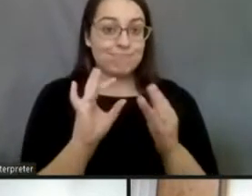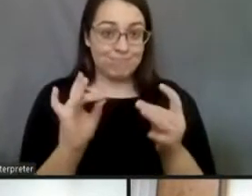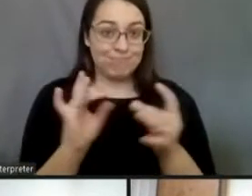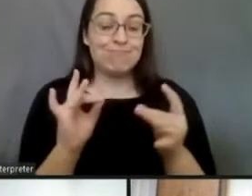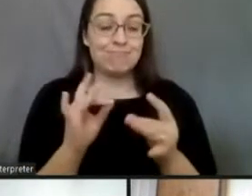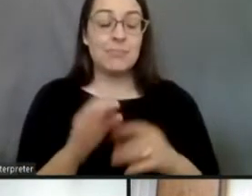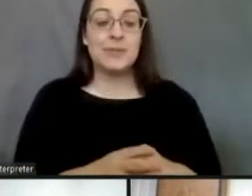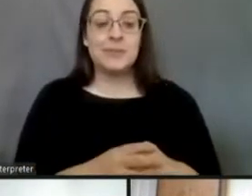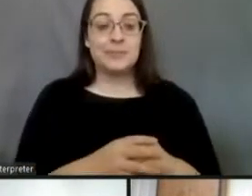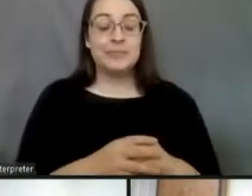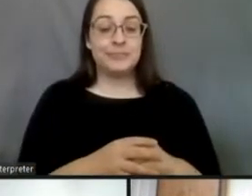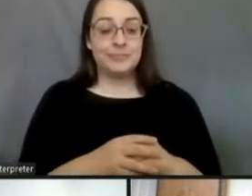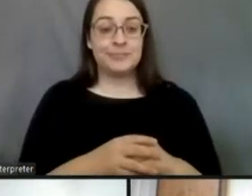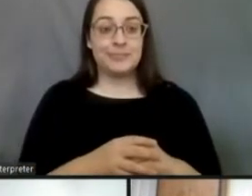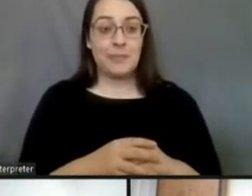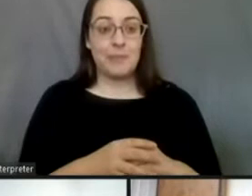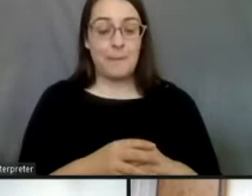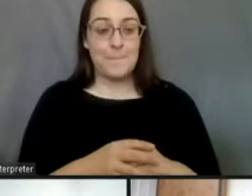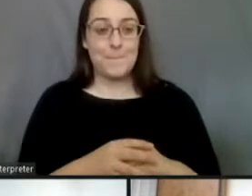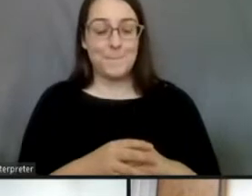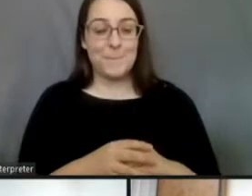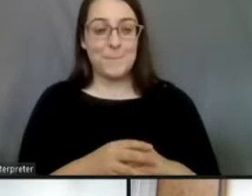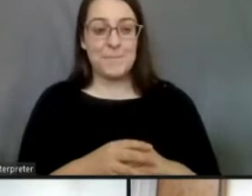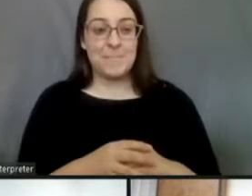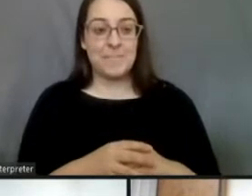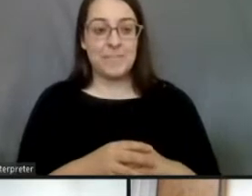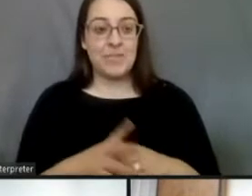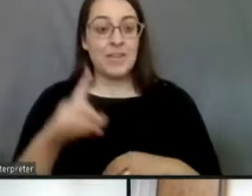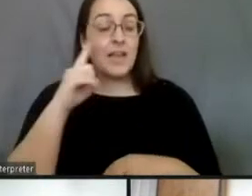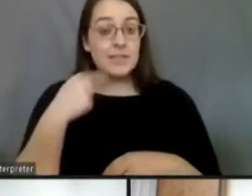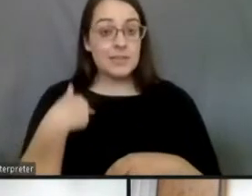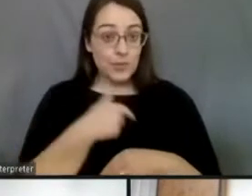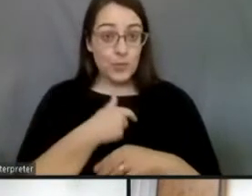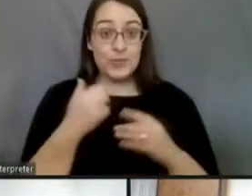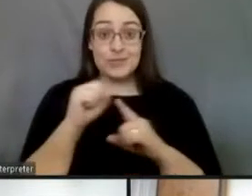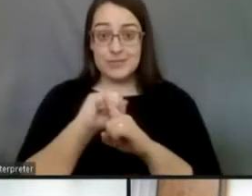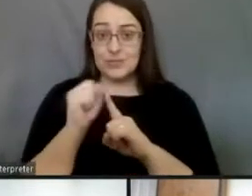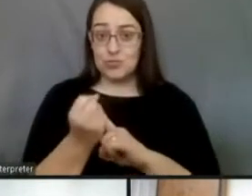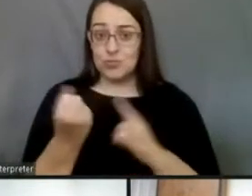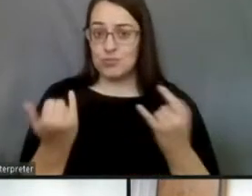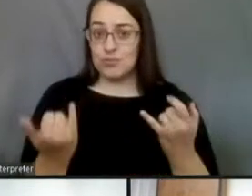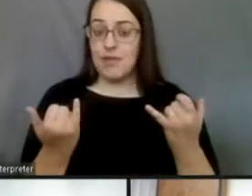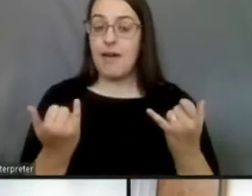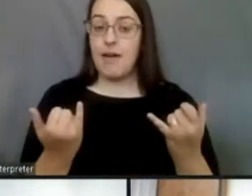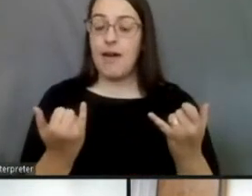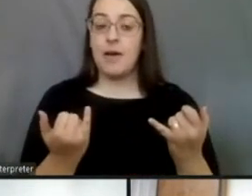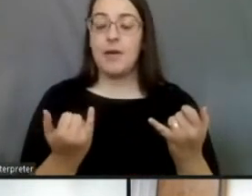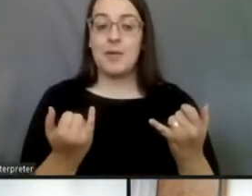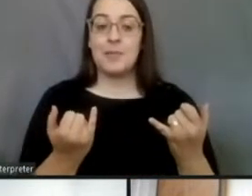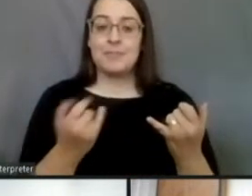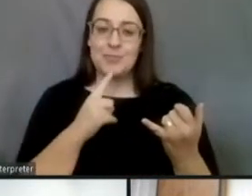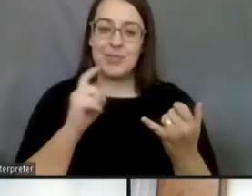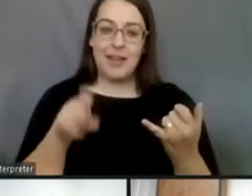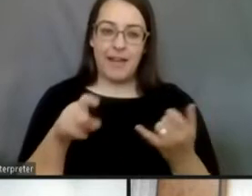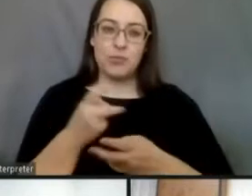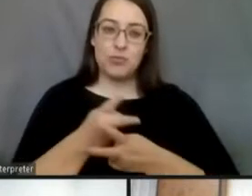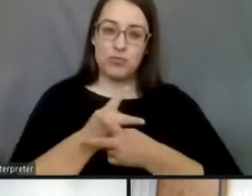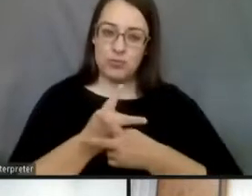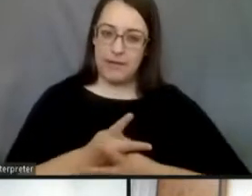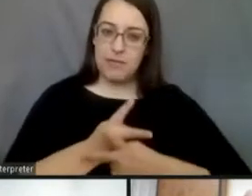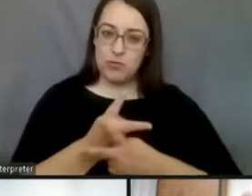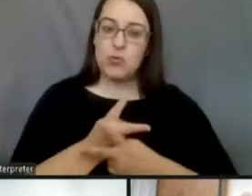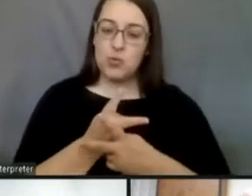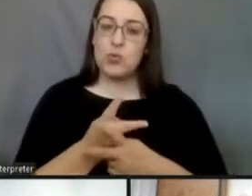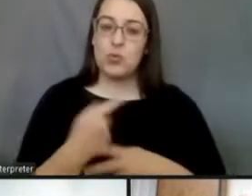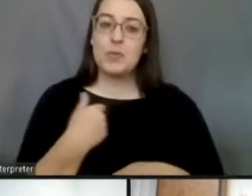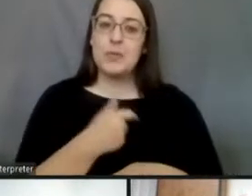of me. I think that we really are in a situation now where we have to be careful. And I think we have to